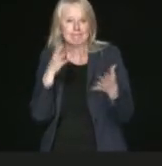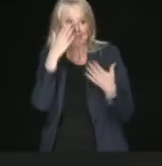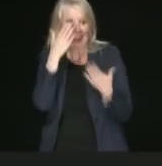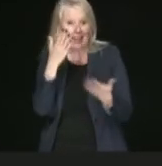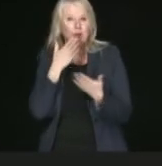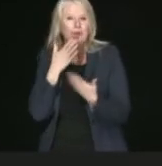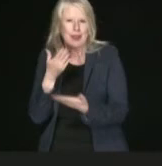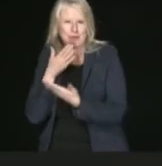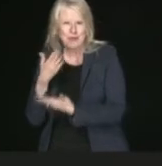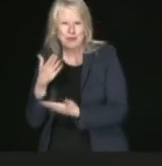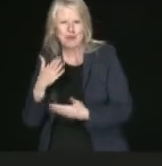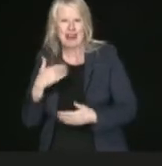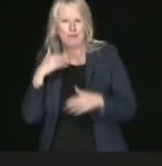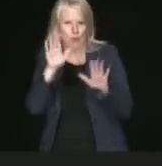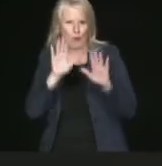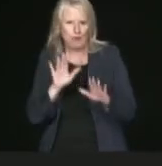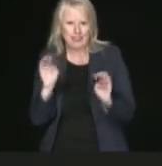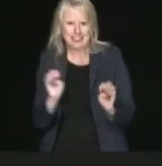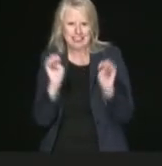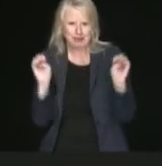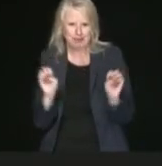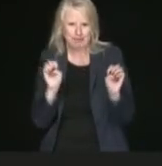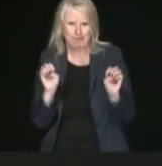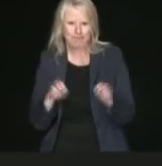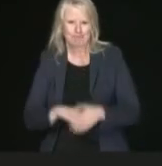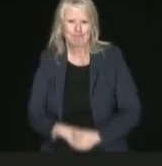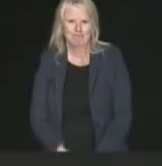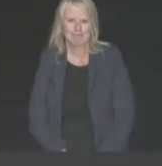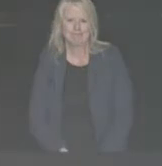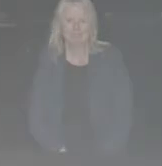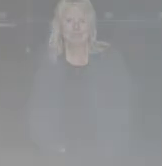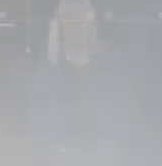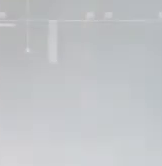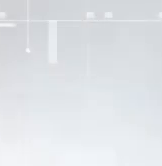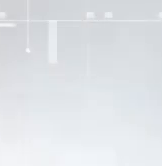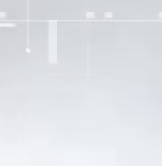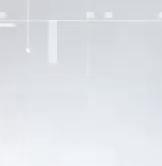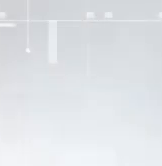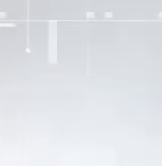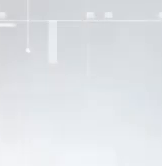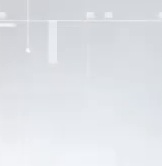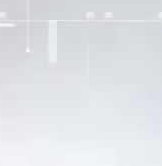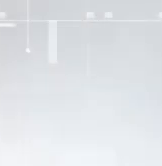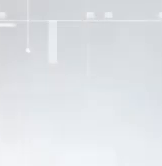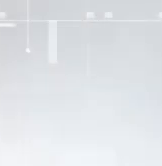a wonderful Easter. All right, that is the Prime Minister of Canada.